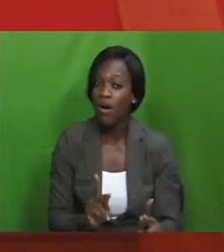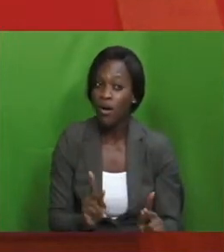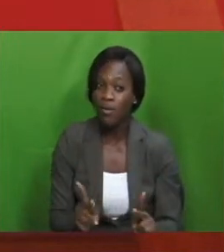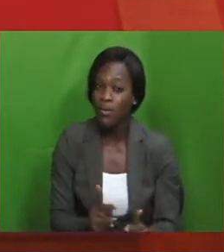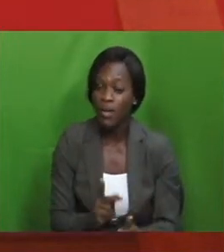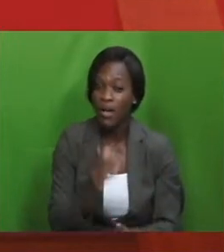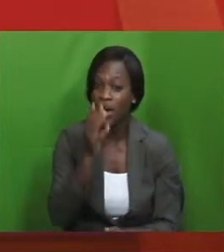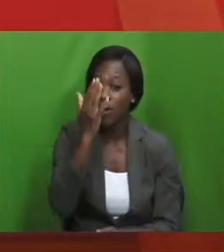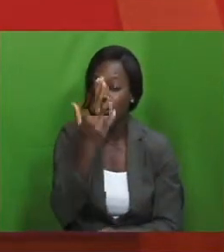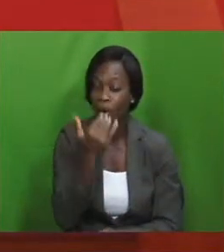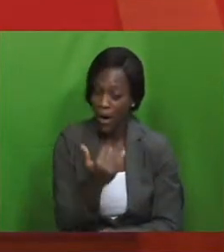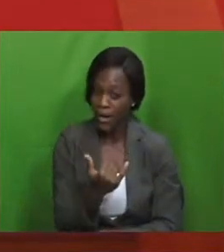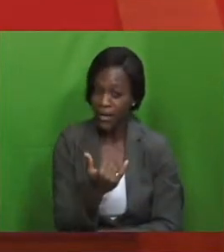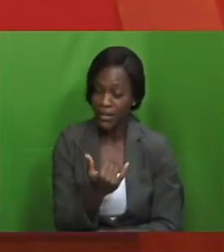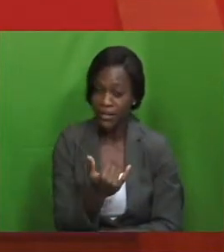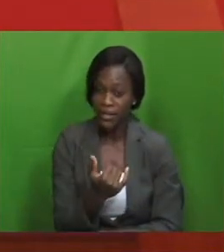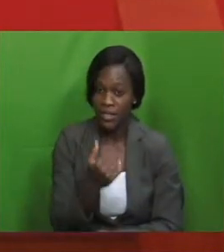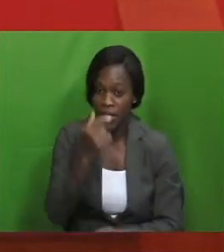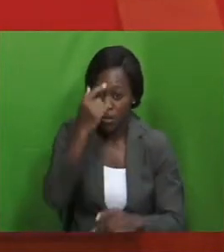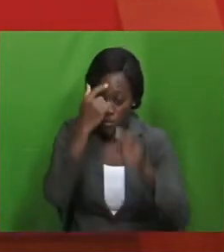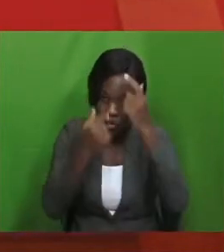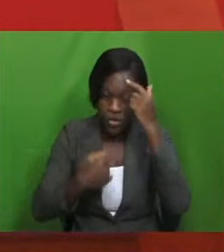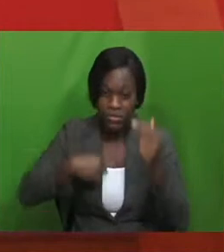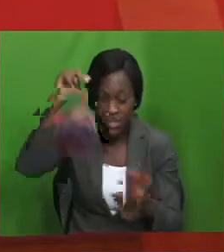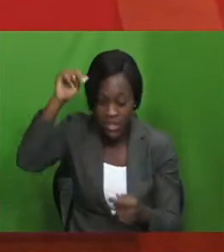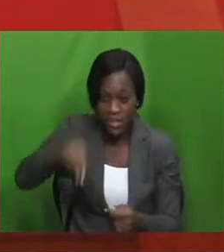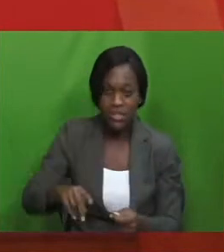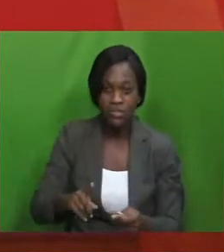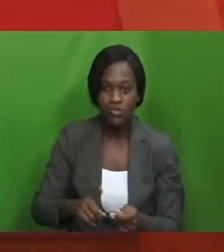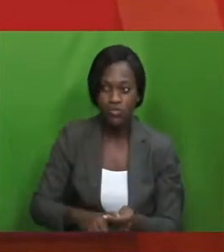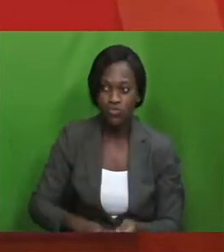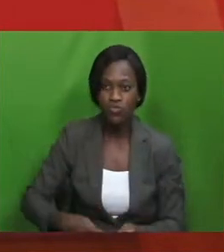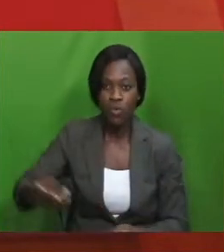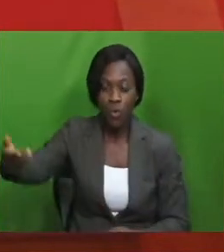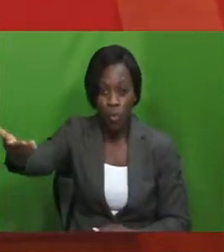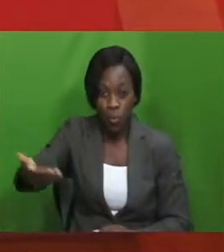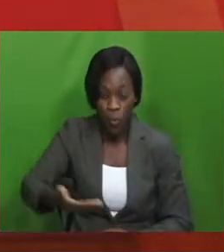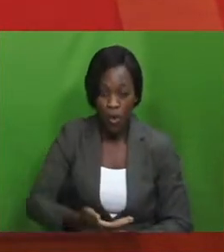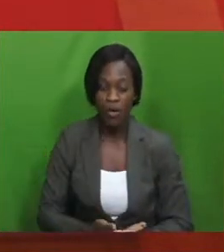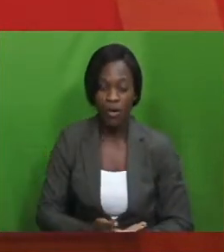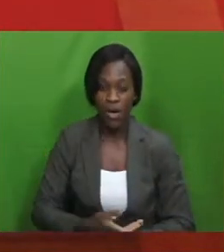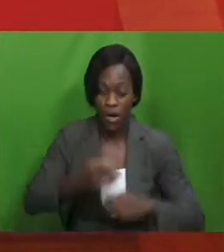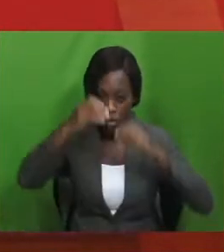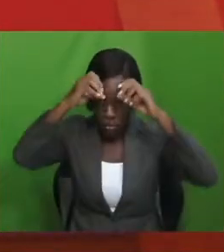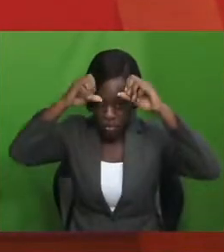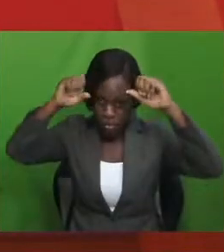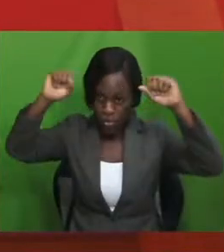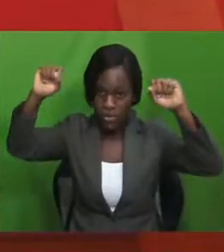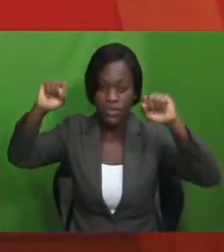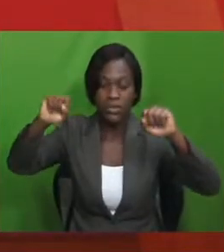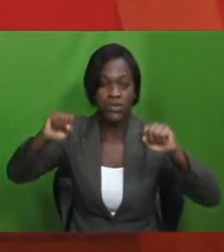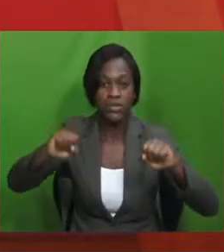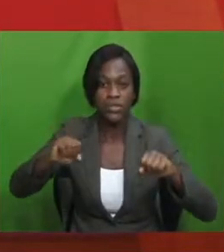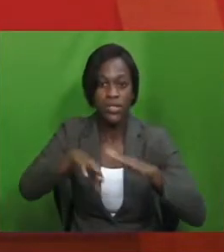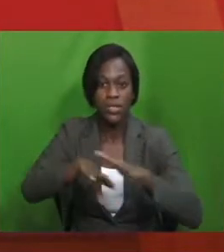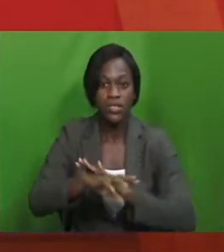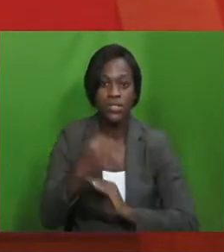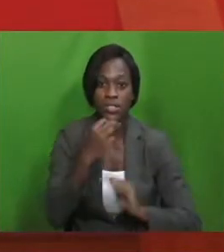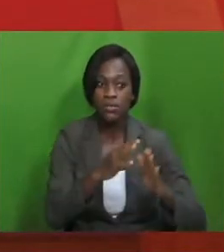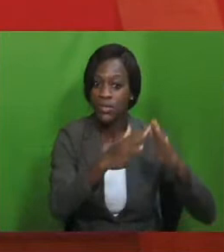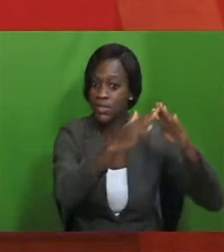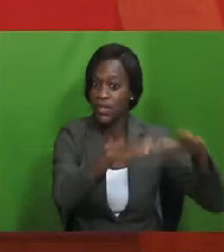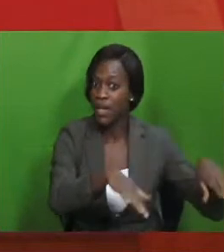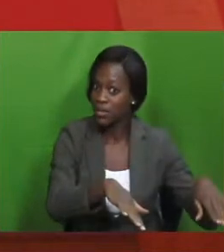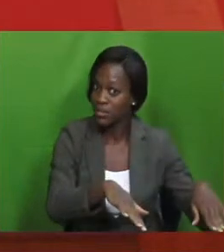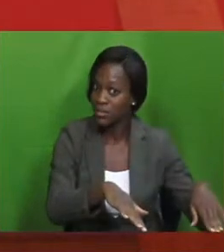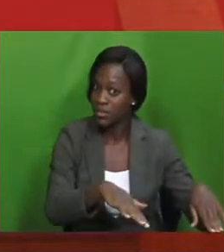because I will have to receive His Excellency the President in the Speaker's lobby. My duty